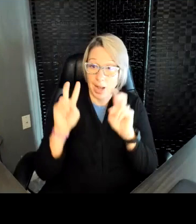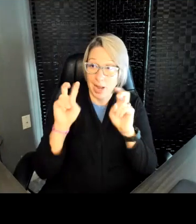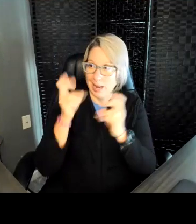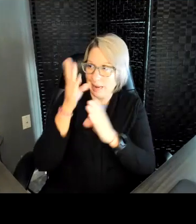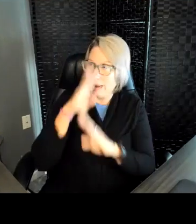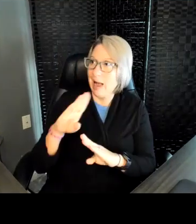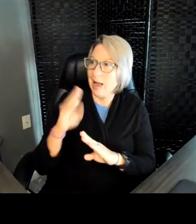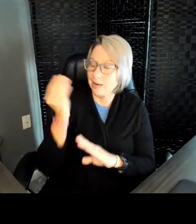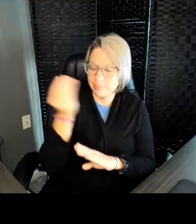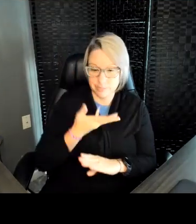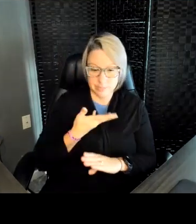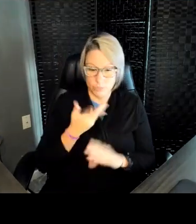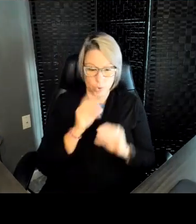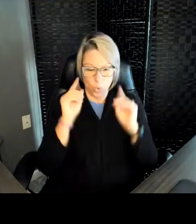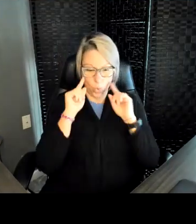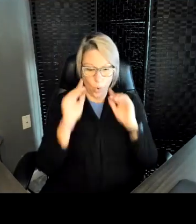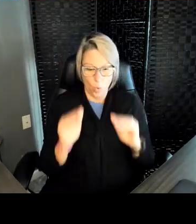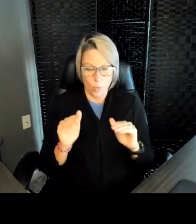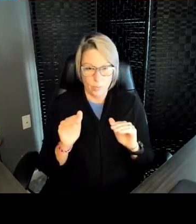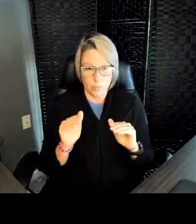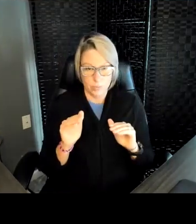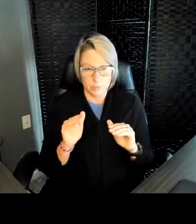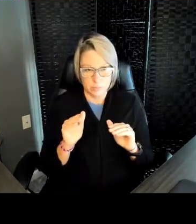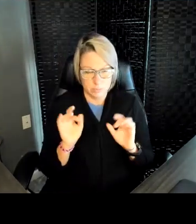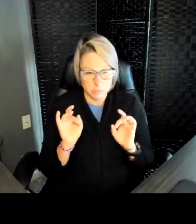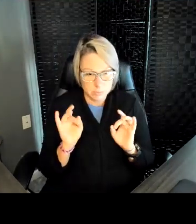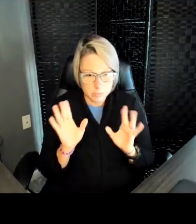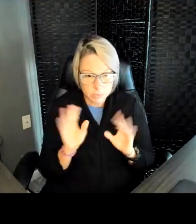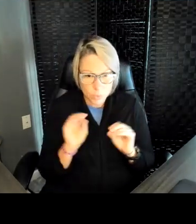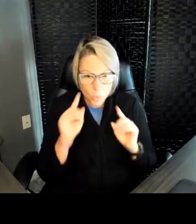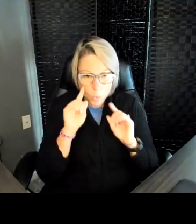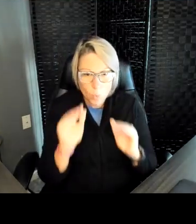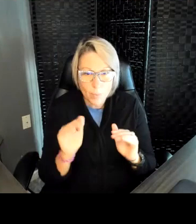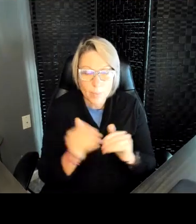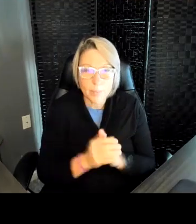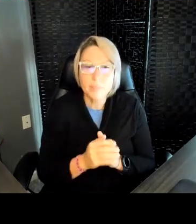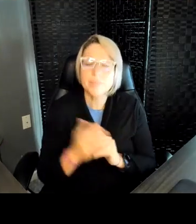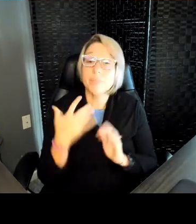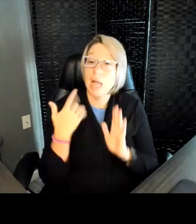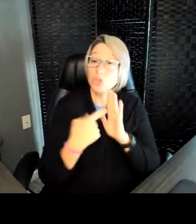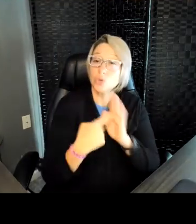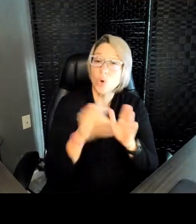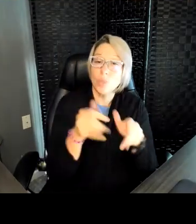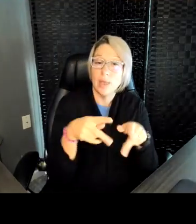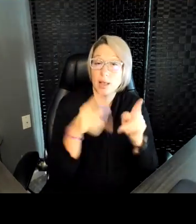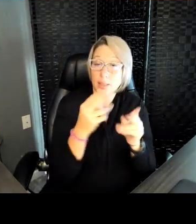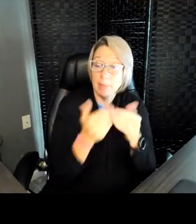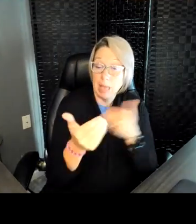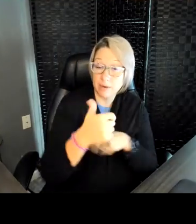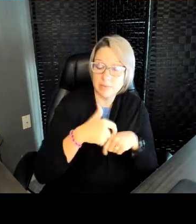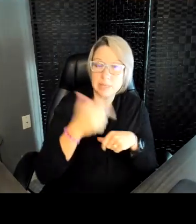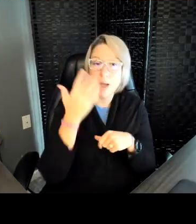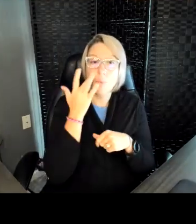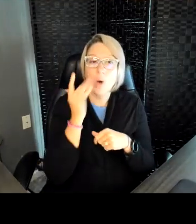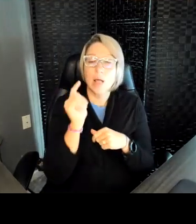no hope, then you have no So hope. I show that clip ahead of time because we're going to be talking about vision screening and what we can do to